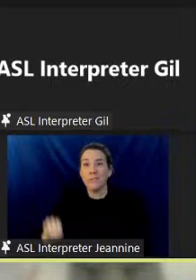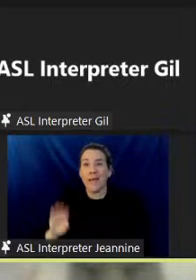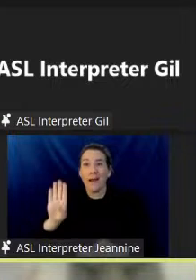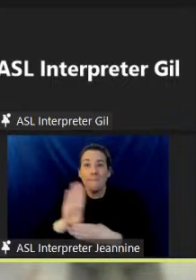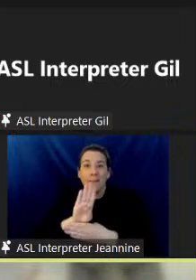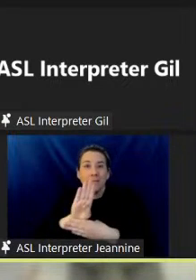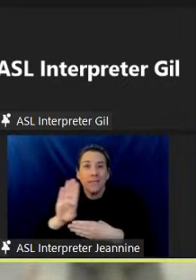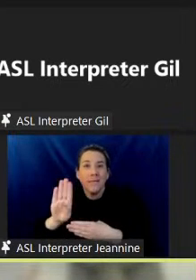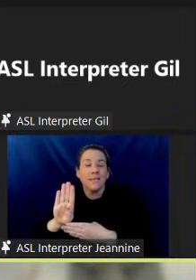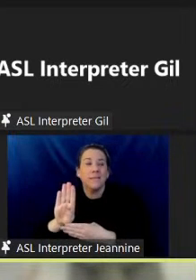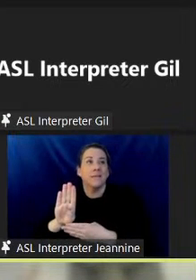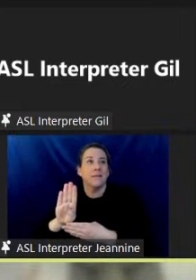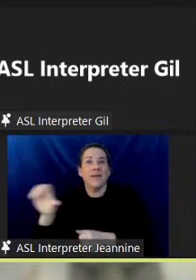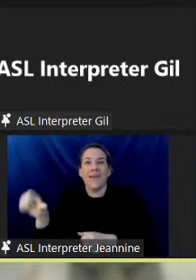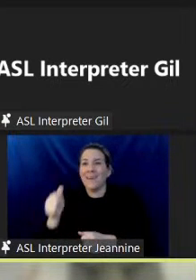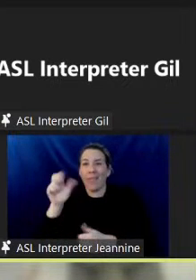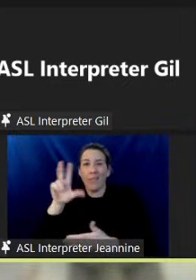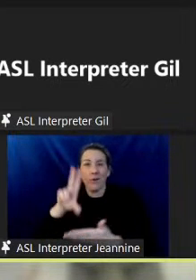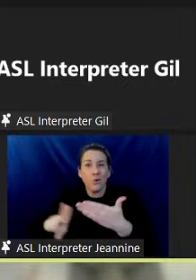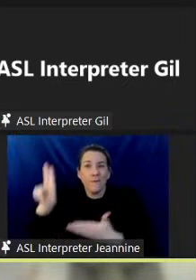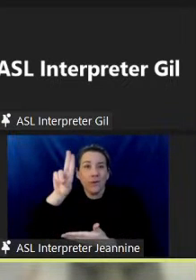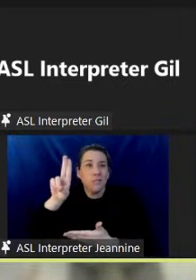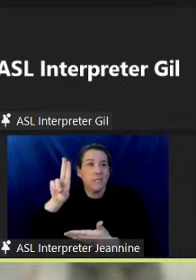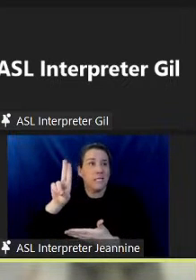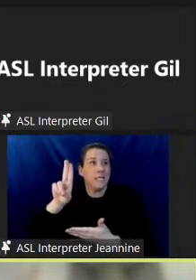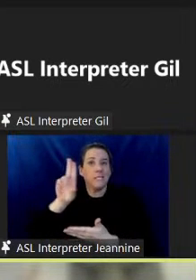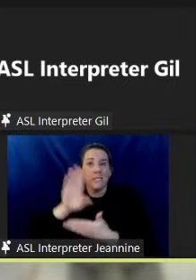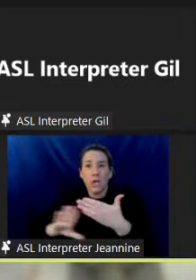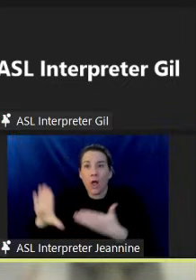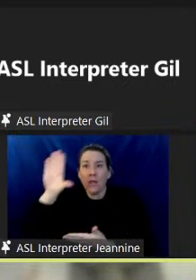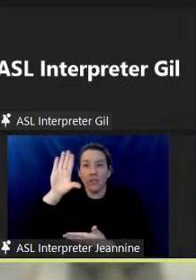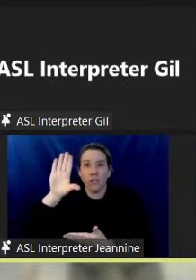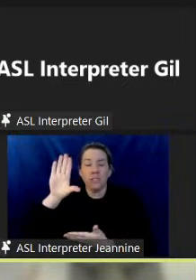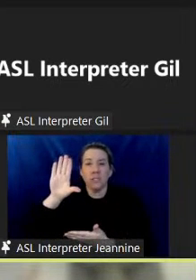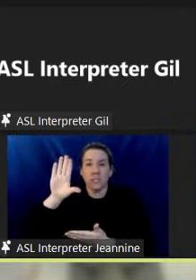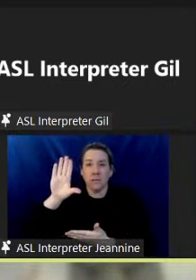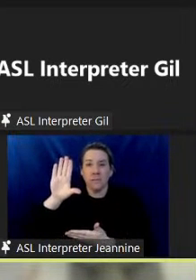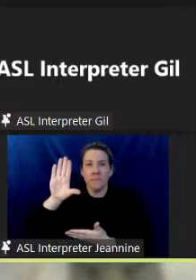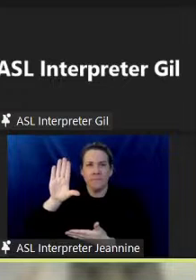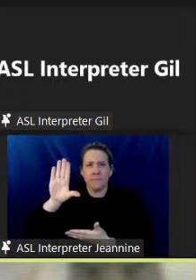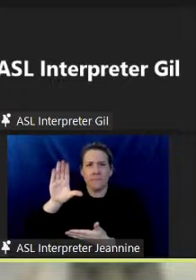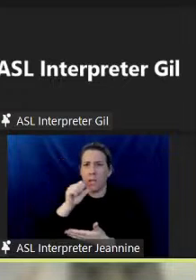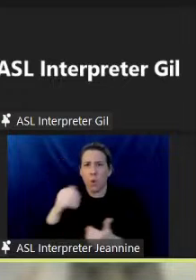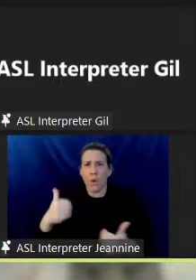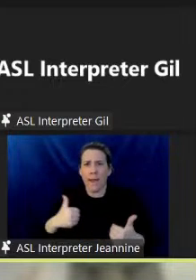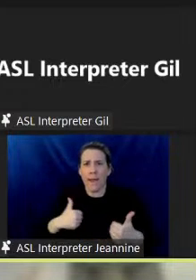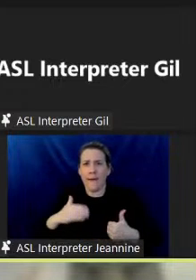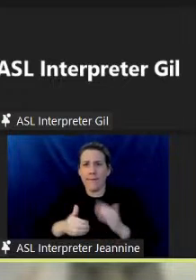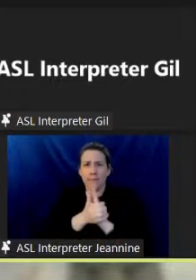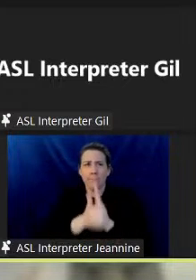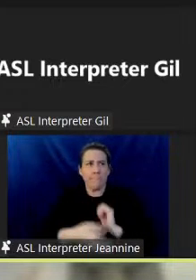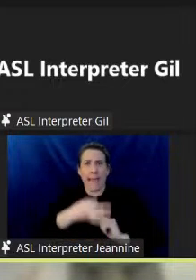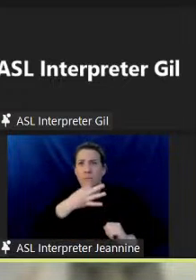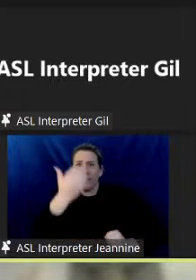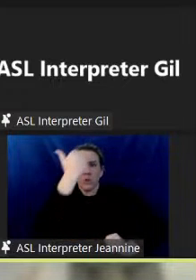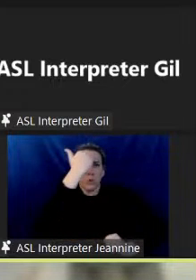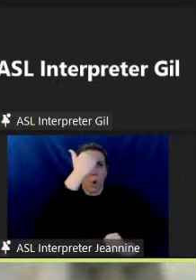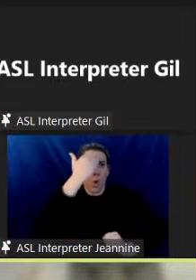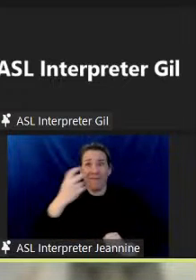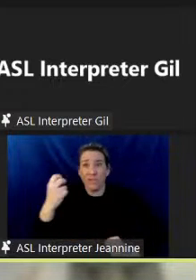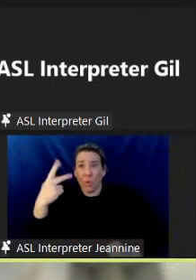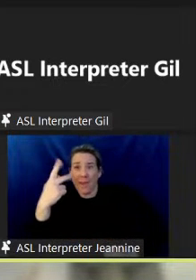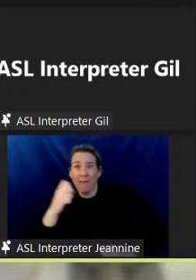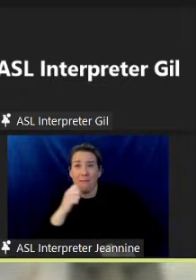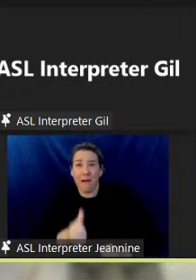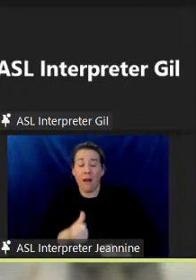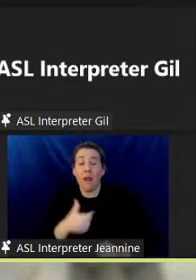and other educational institutions, the four-year colleges don't have that expertise. So before anybody goes back